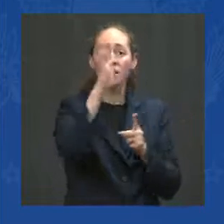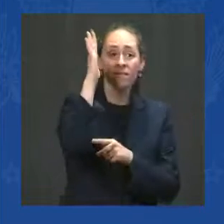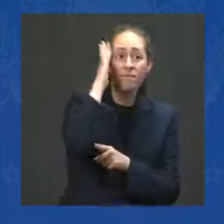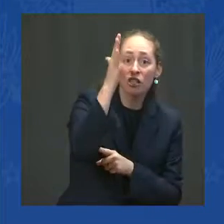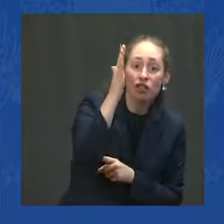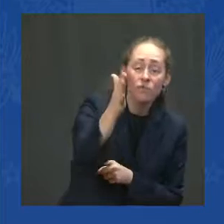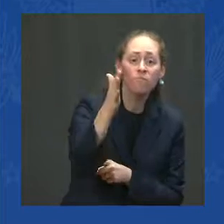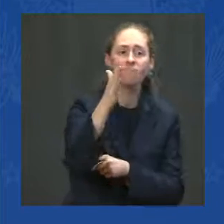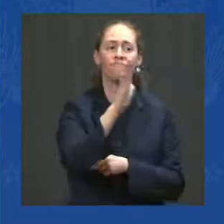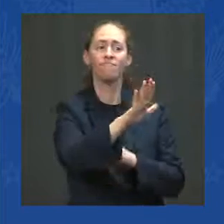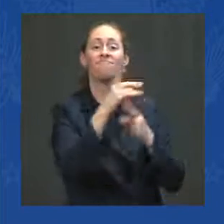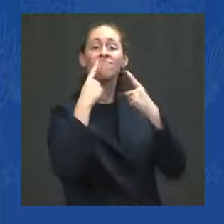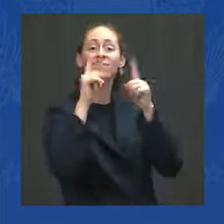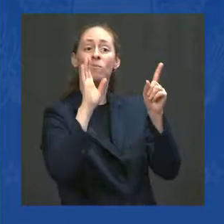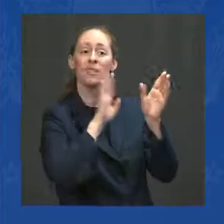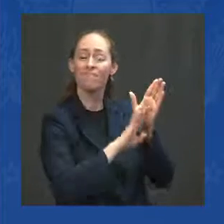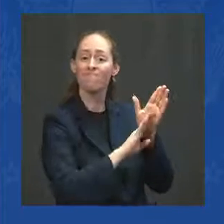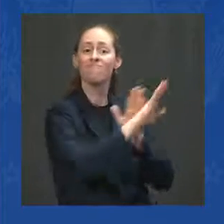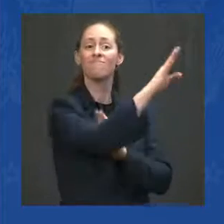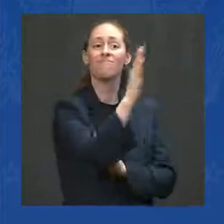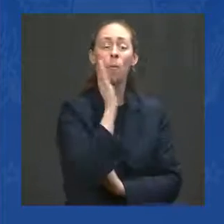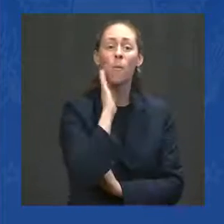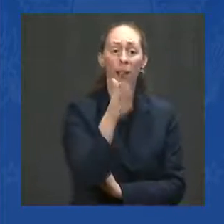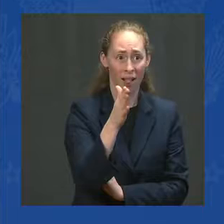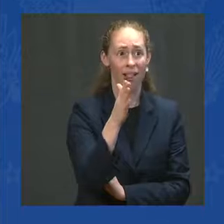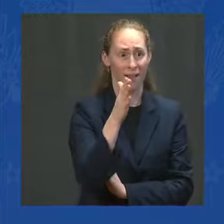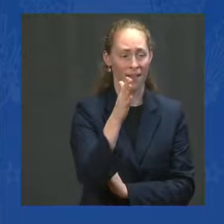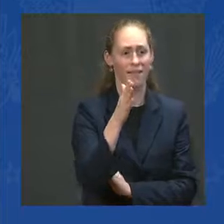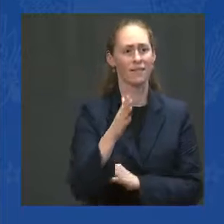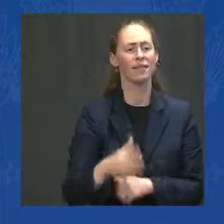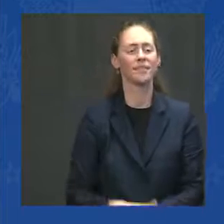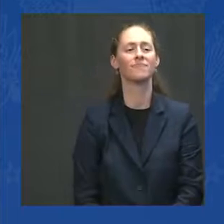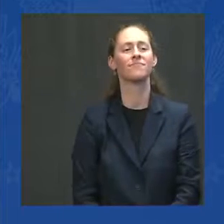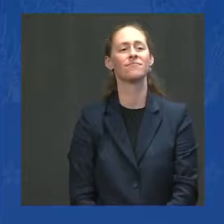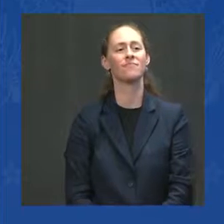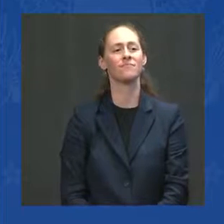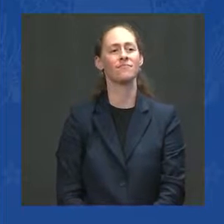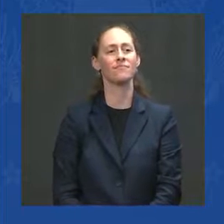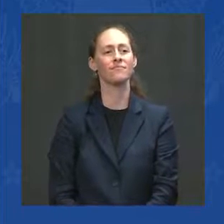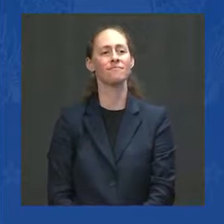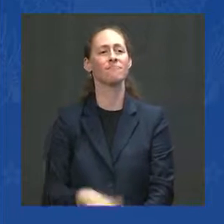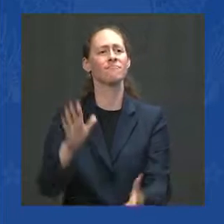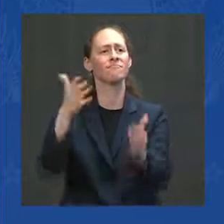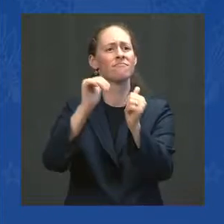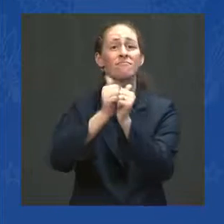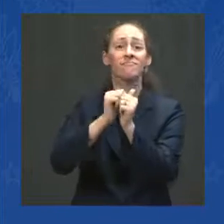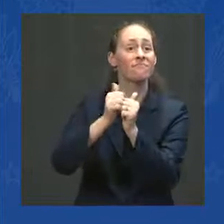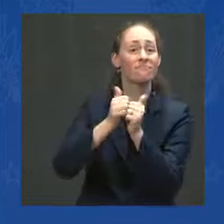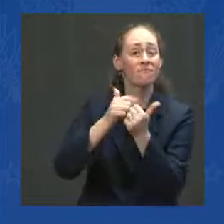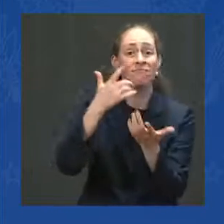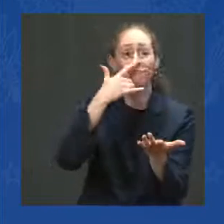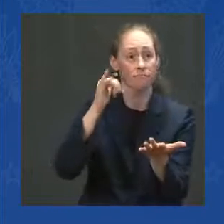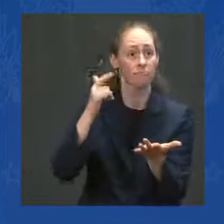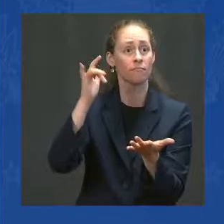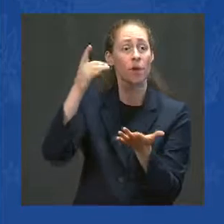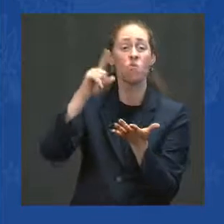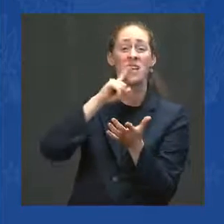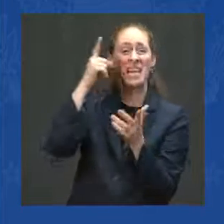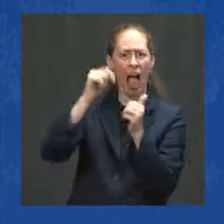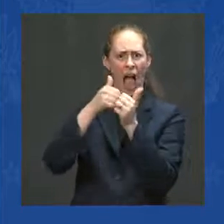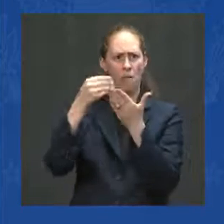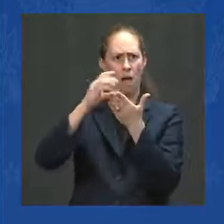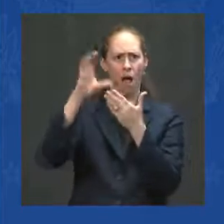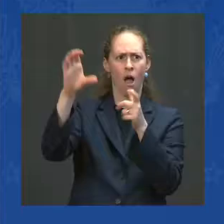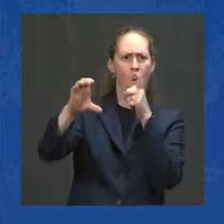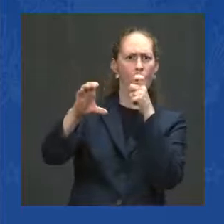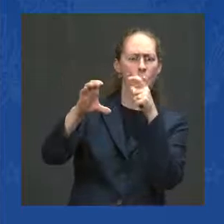largest corporations, including 55 of them, who didn't pay a single penny in federal income tax, and the super wealthy to